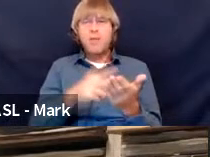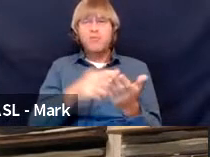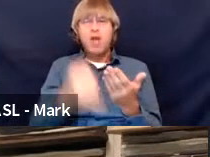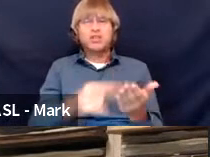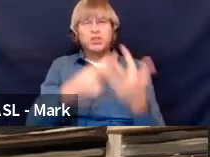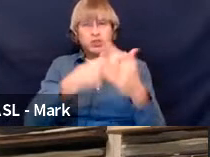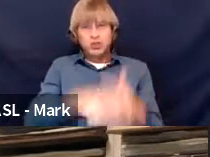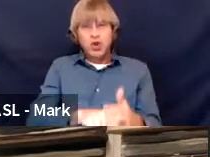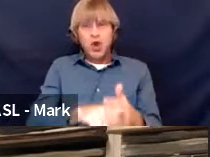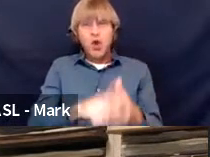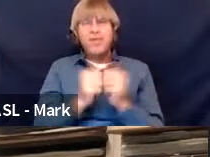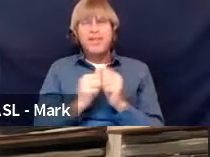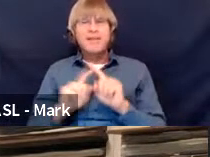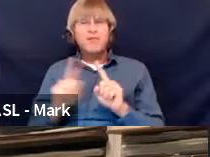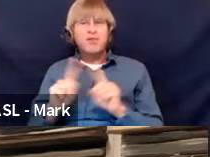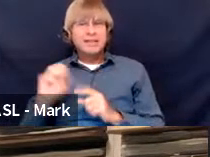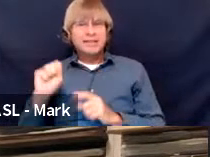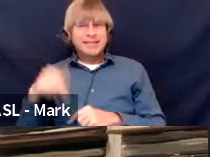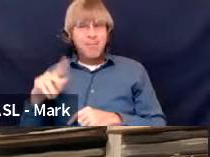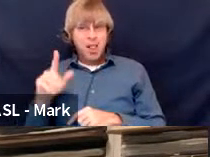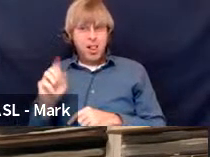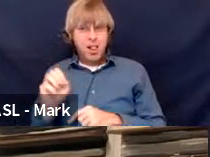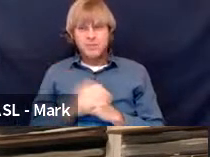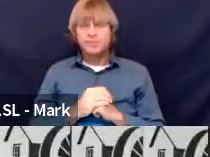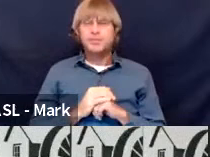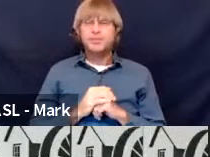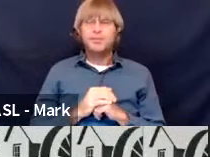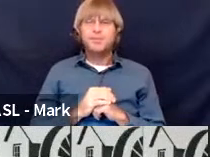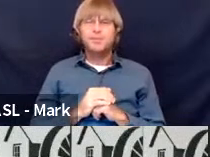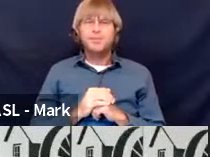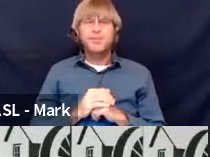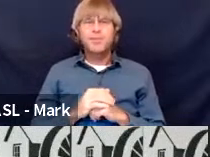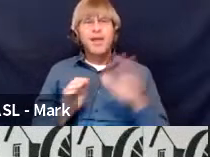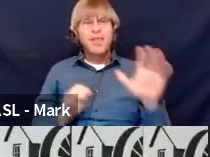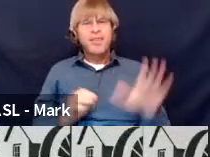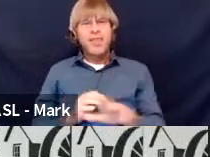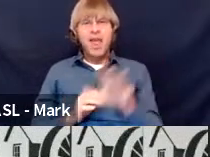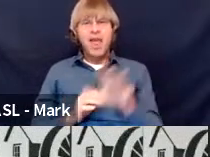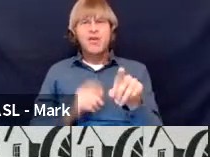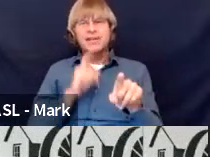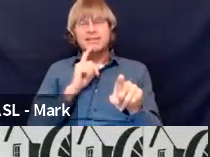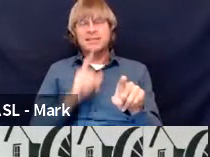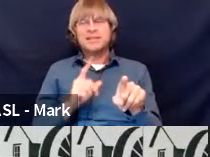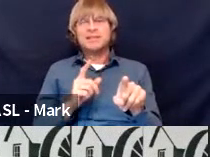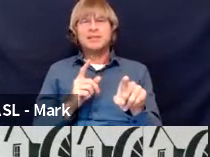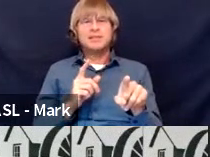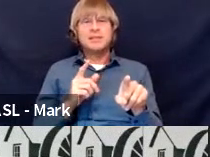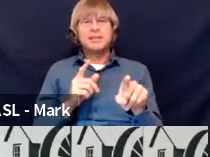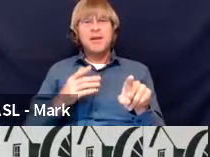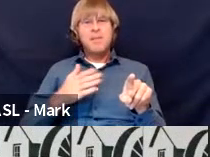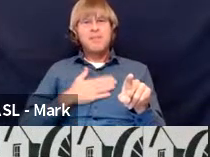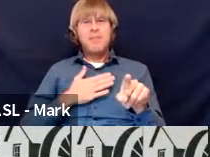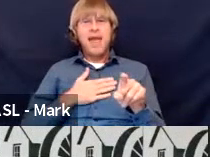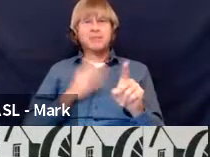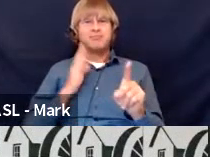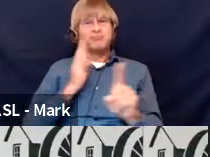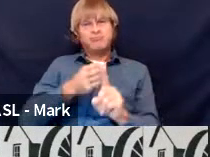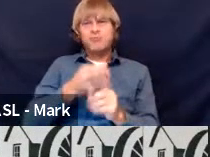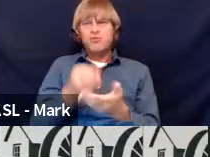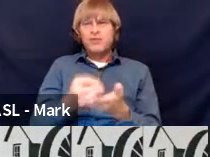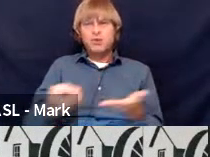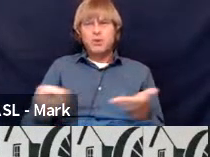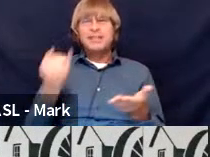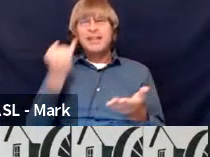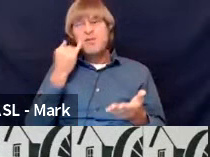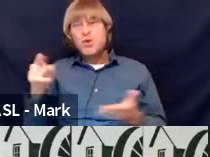start with samples, and I'll get into that in a little bit. Here is my go-to resource, and honestly, if